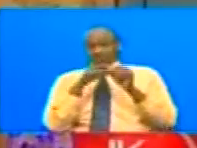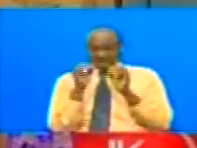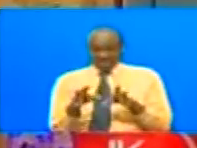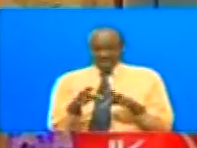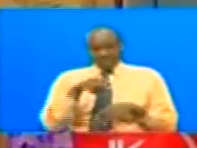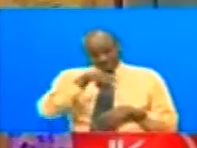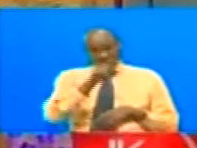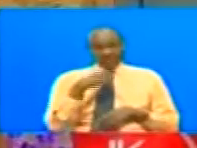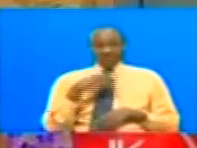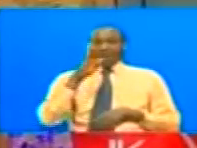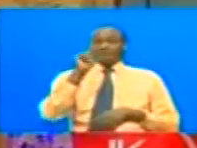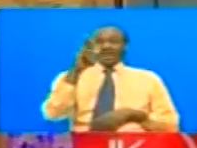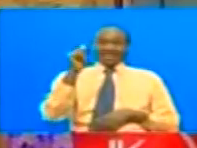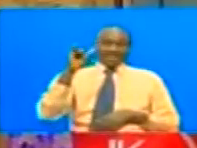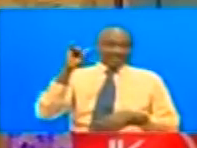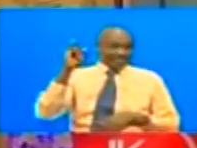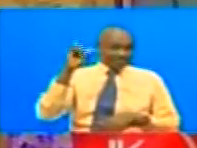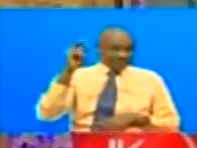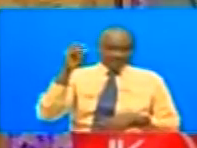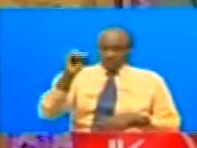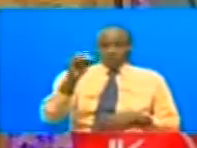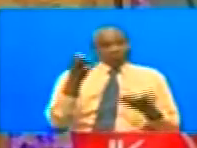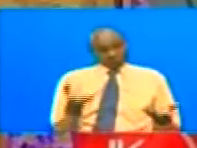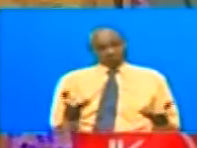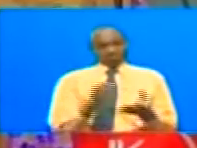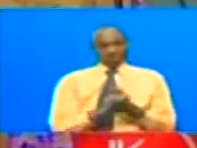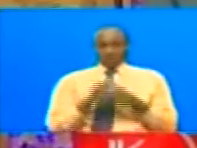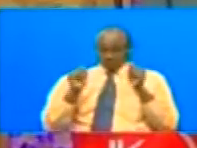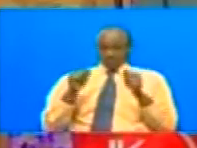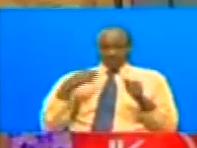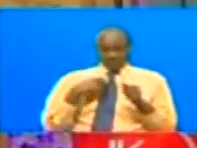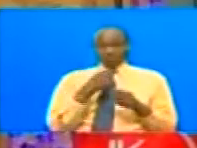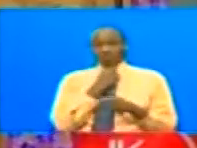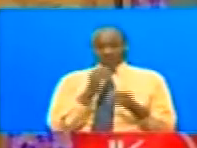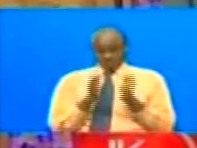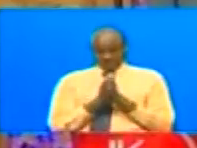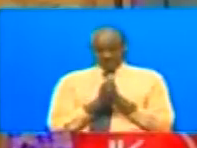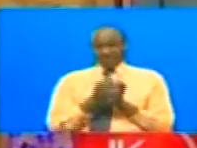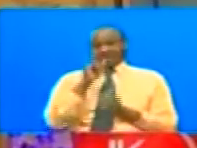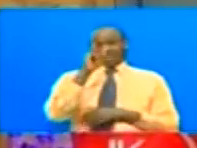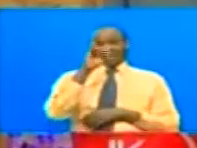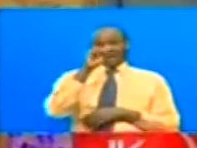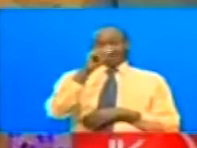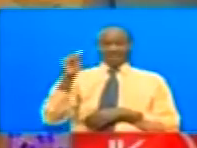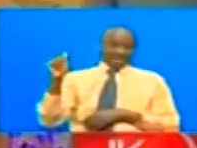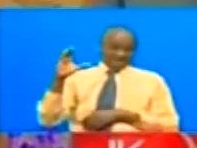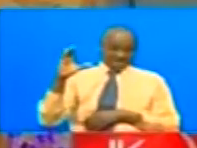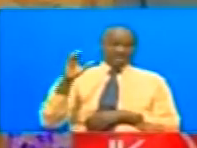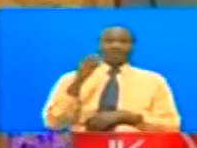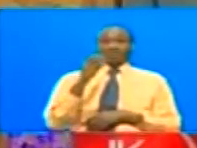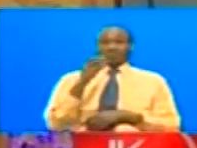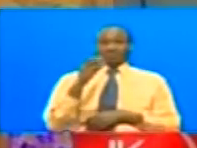still has Baringo, it still has, I mean, and if he was to get into a relationship with Isaac Ruto, yep, it'd cover quite a bit of Rift